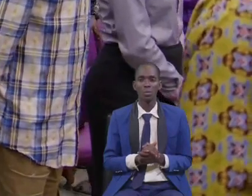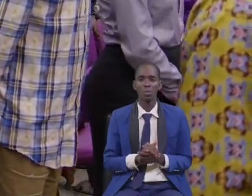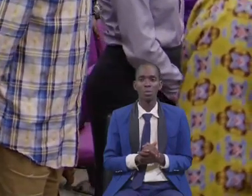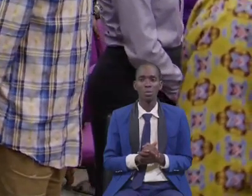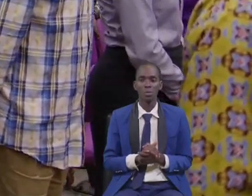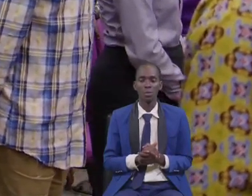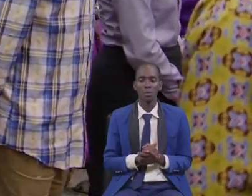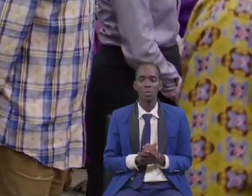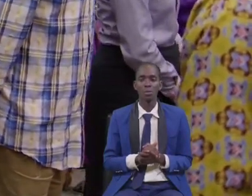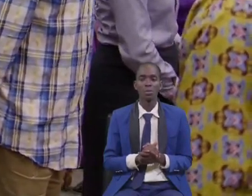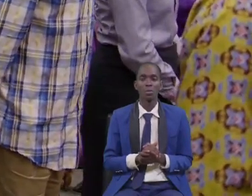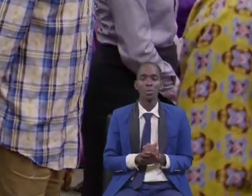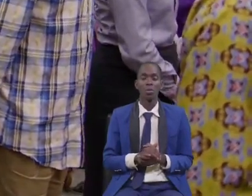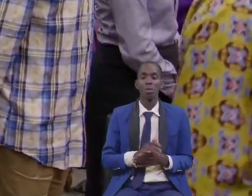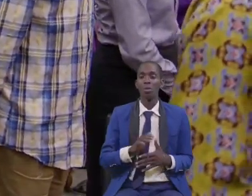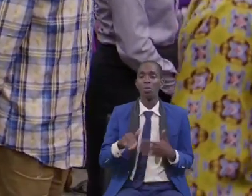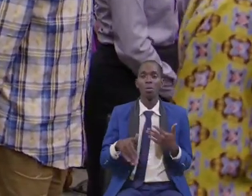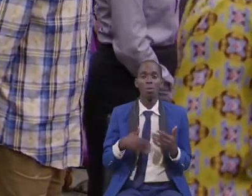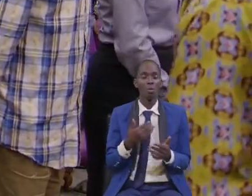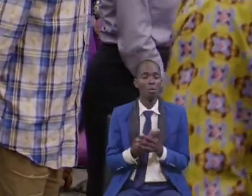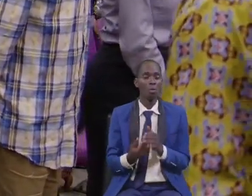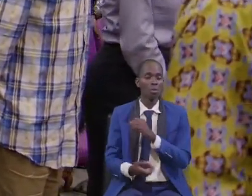that comes to all men,